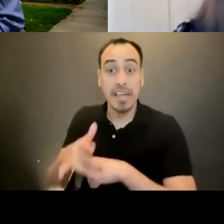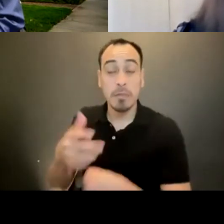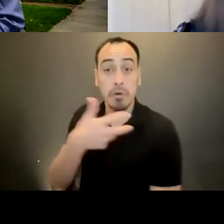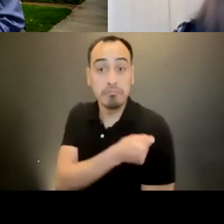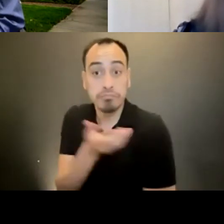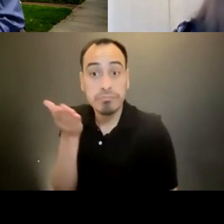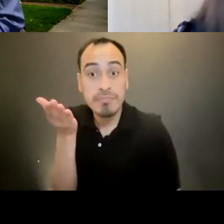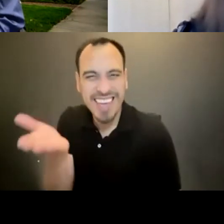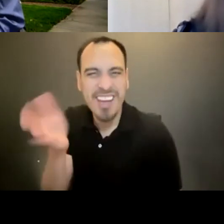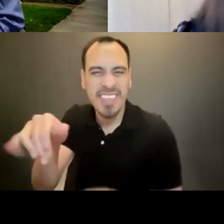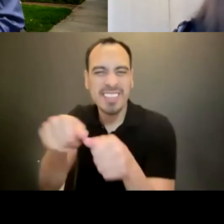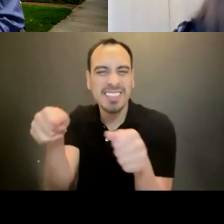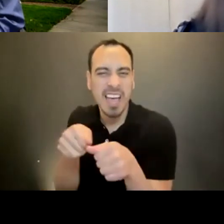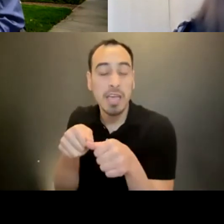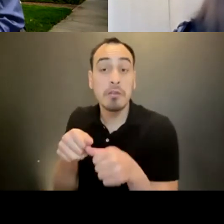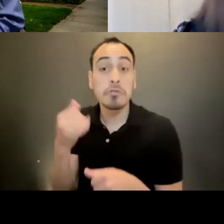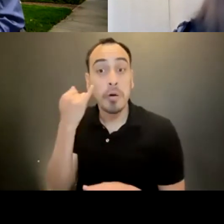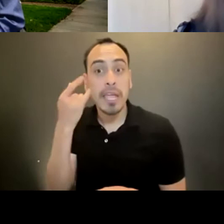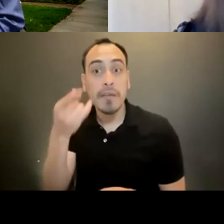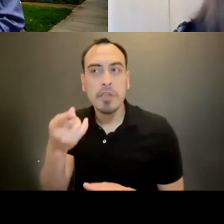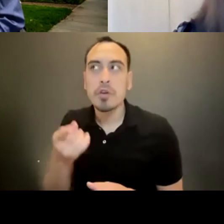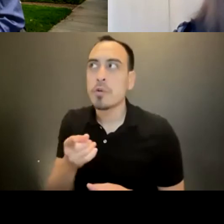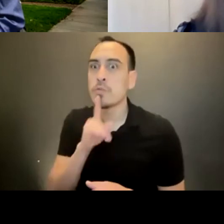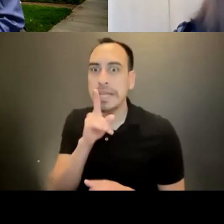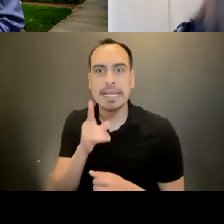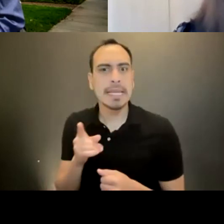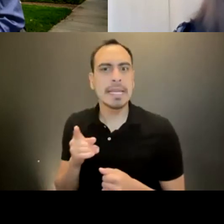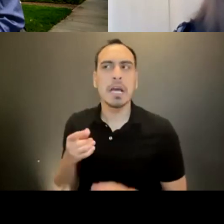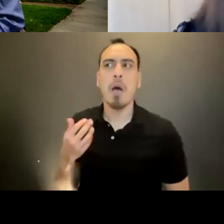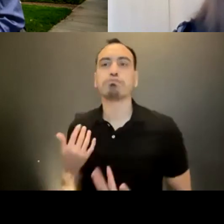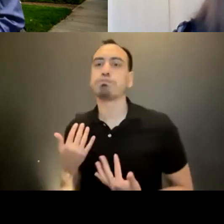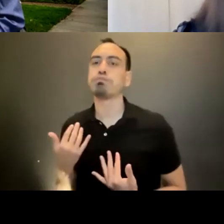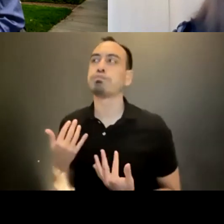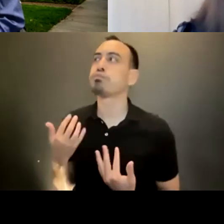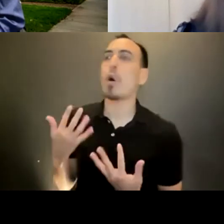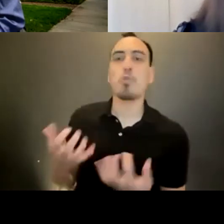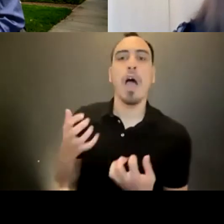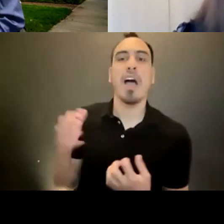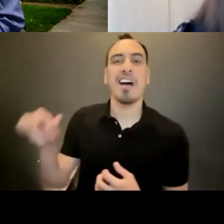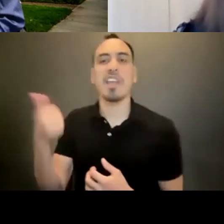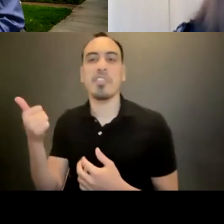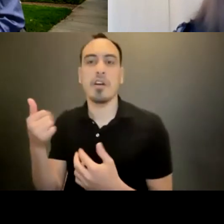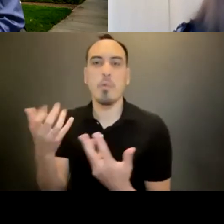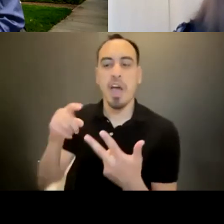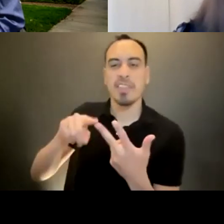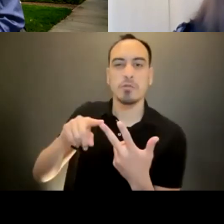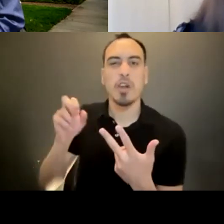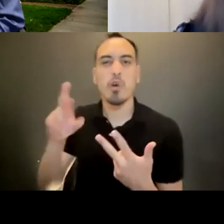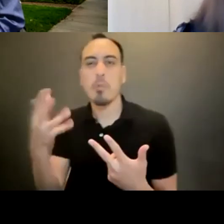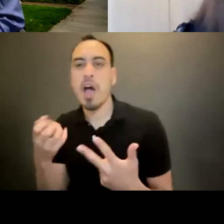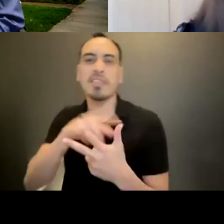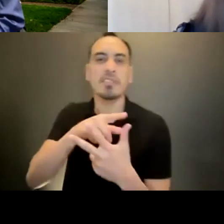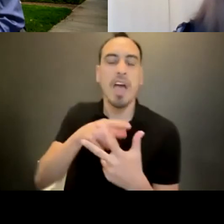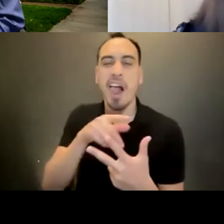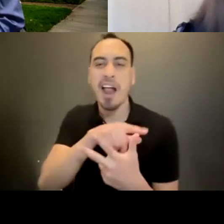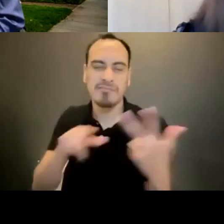one particular manufacturer, you have that ability to at least make an informed decision. So in solidarity with Dr. Cohen, I'm going to turn my lights